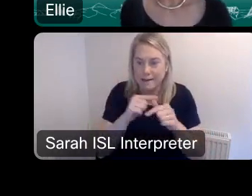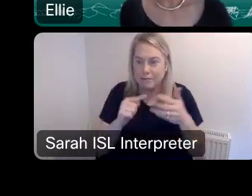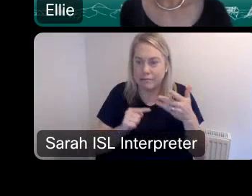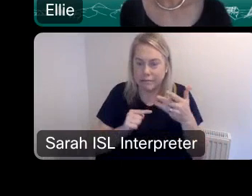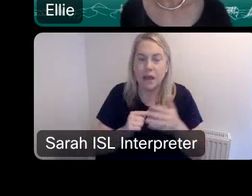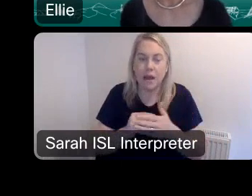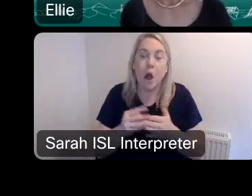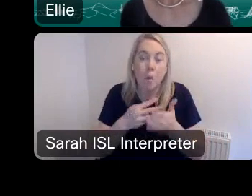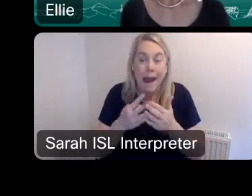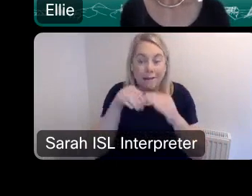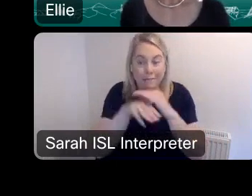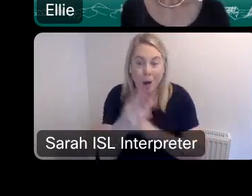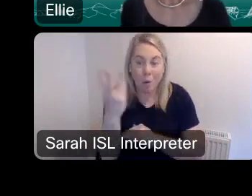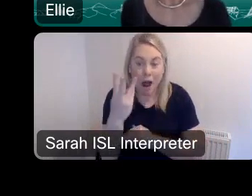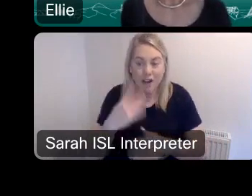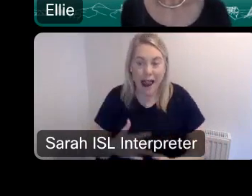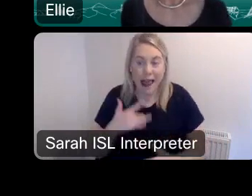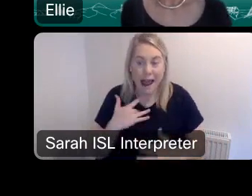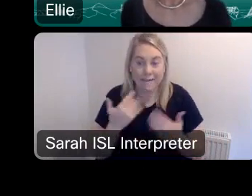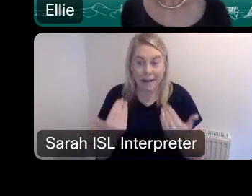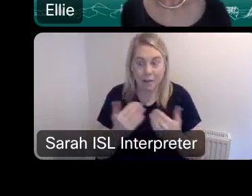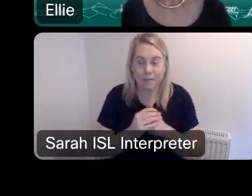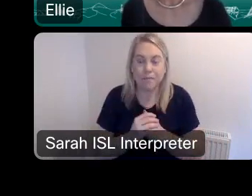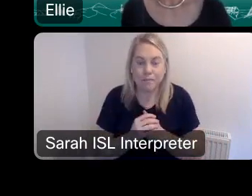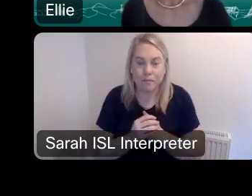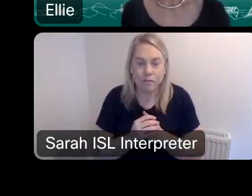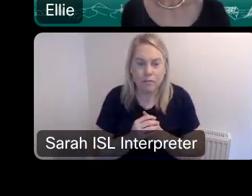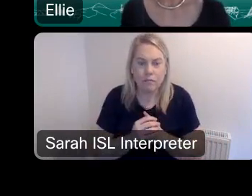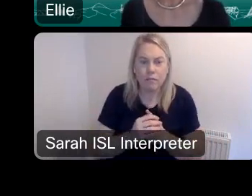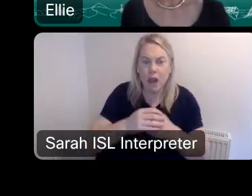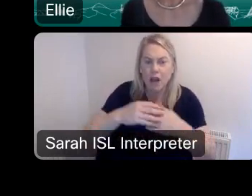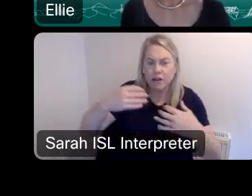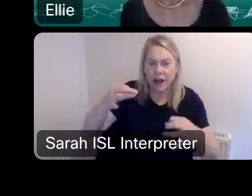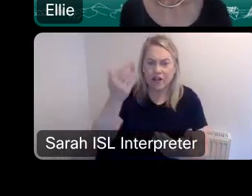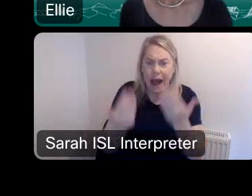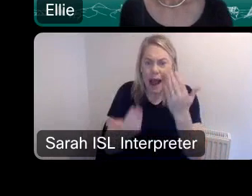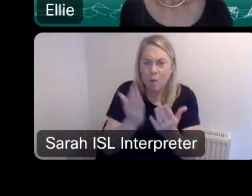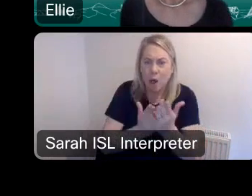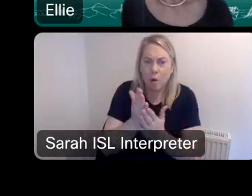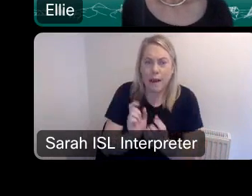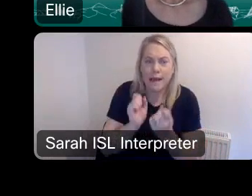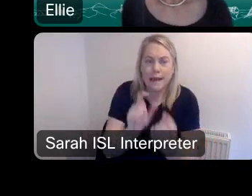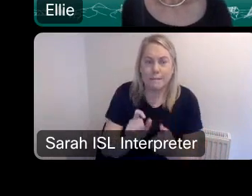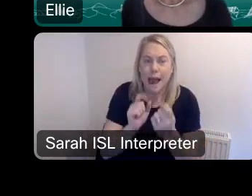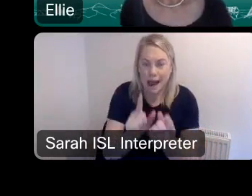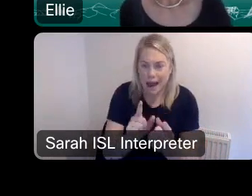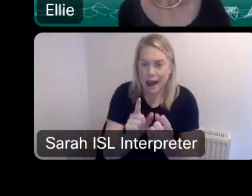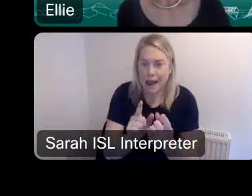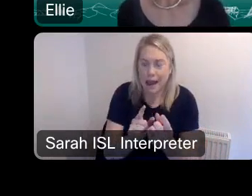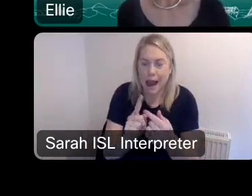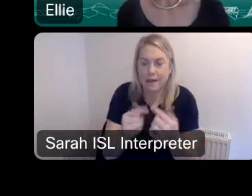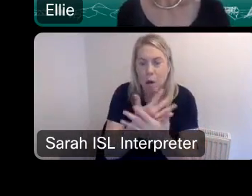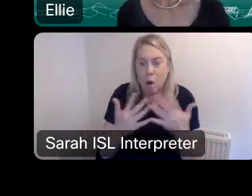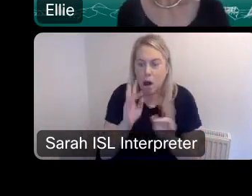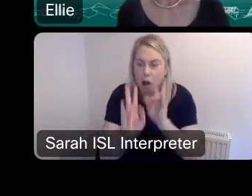listening live. Applications for certification of those points is made through our email, and all